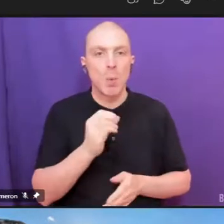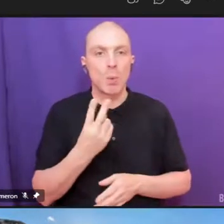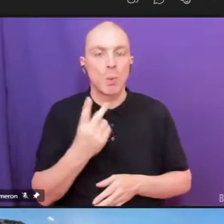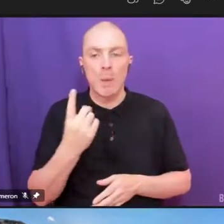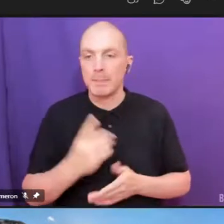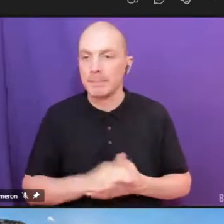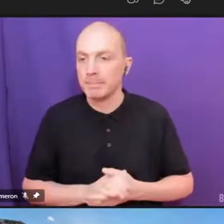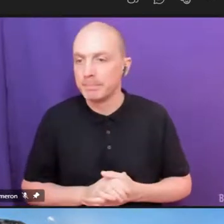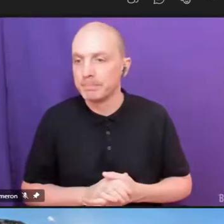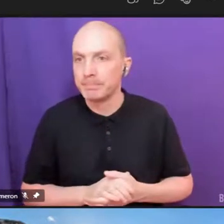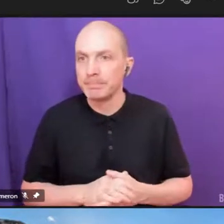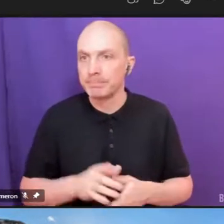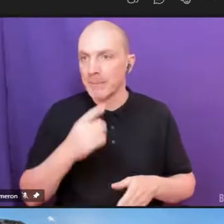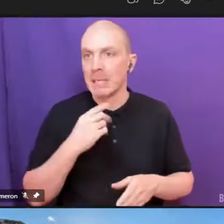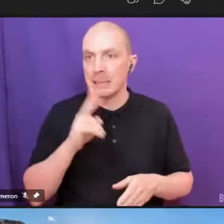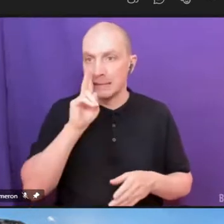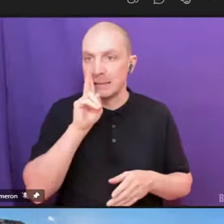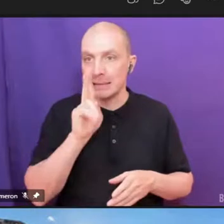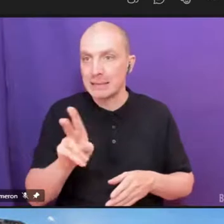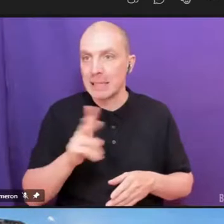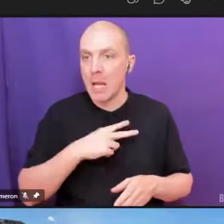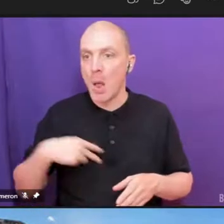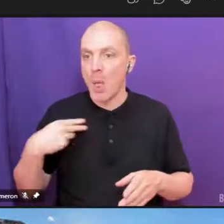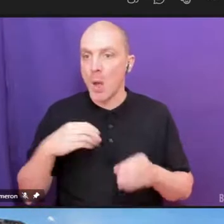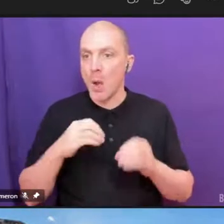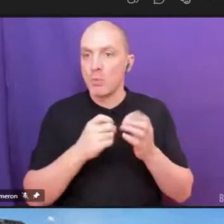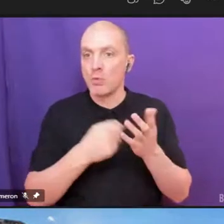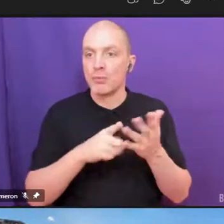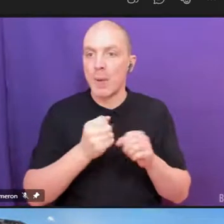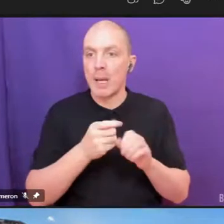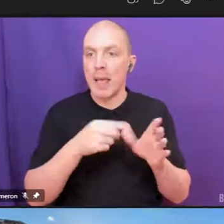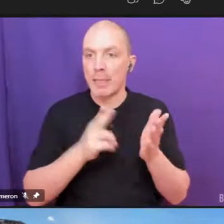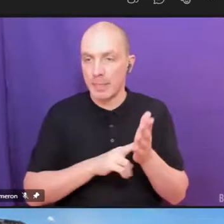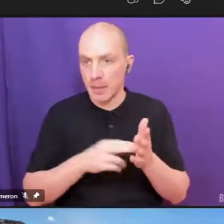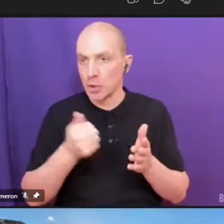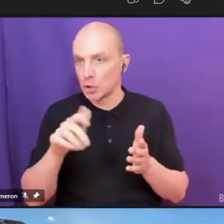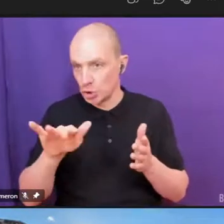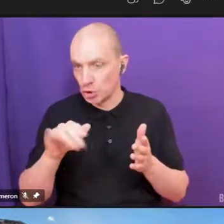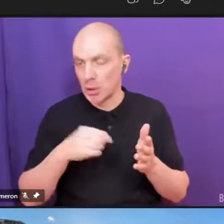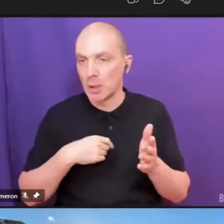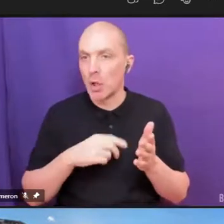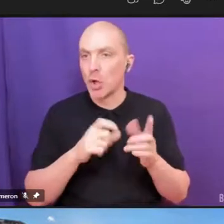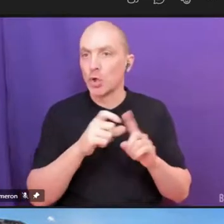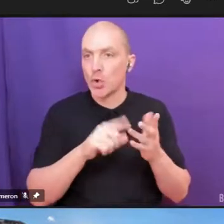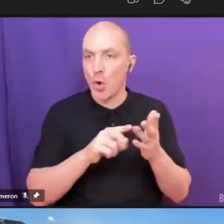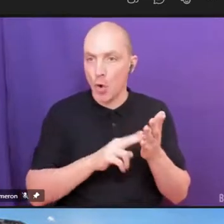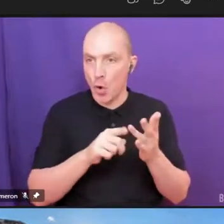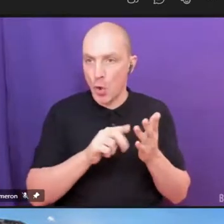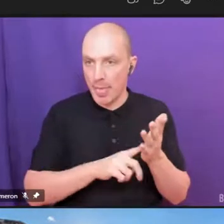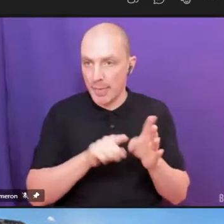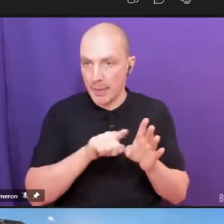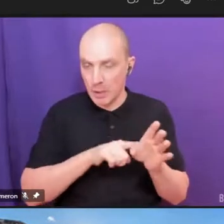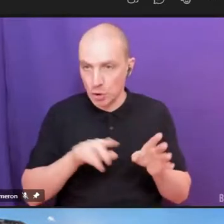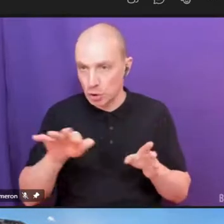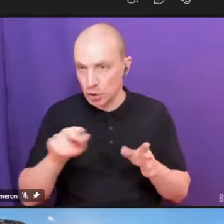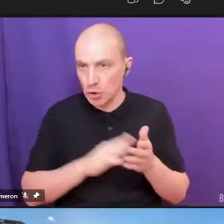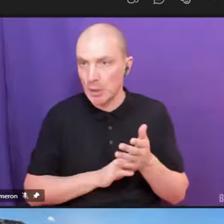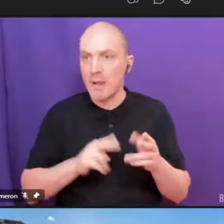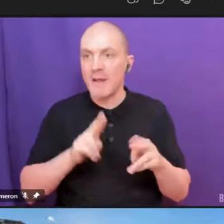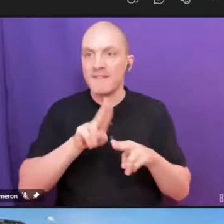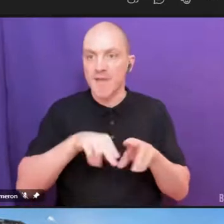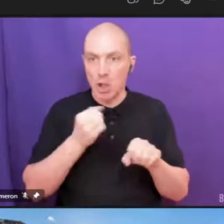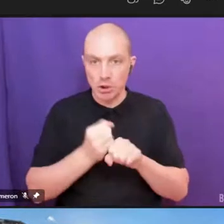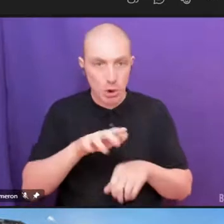2021. I can see that we have Councillor Brogan present. We also have Councillor Donnelly. We have Councillor Ferguson